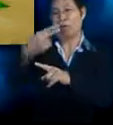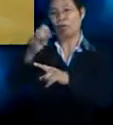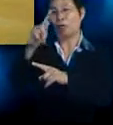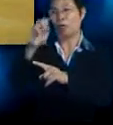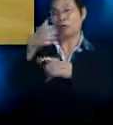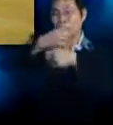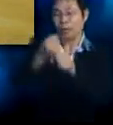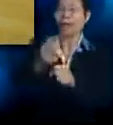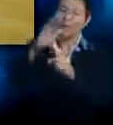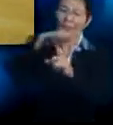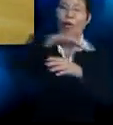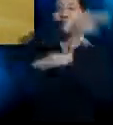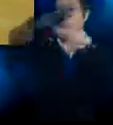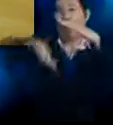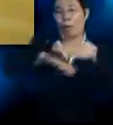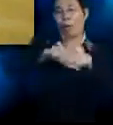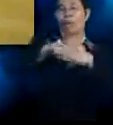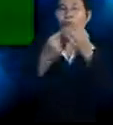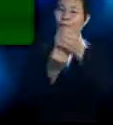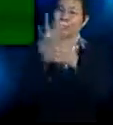to all parts of the plant.